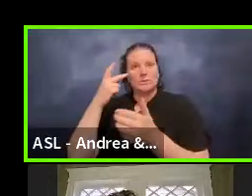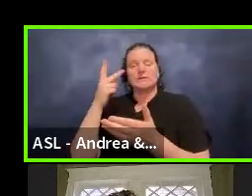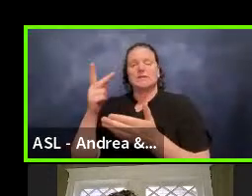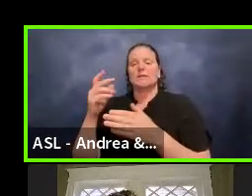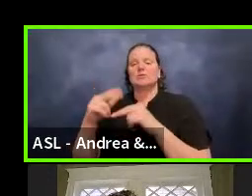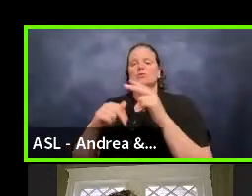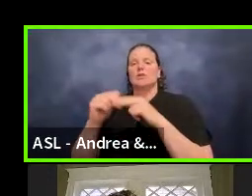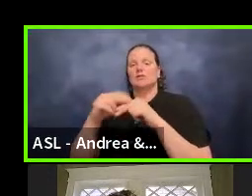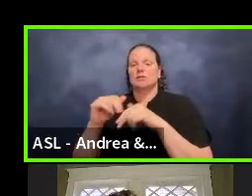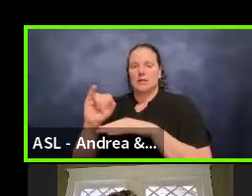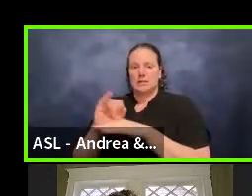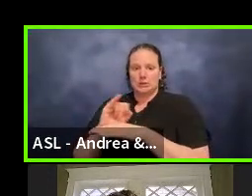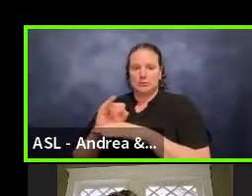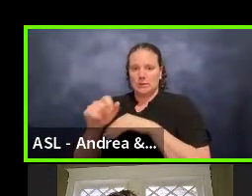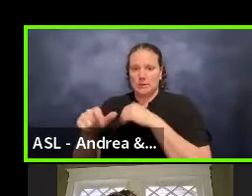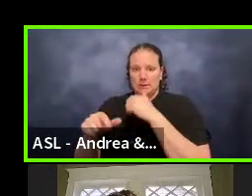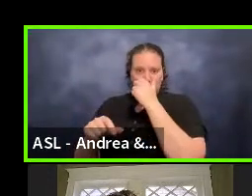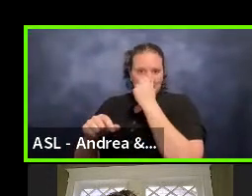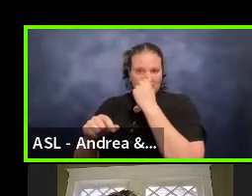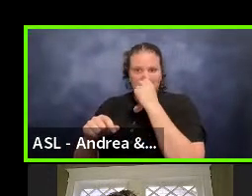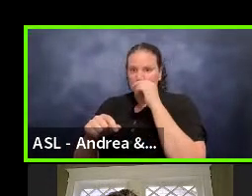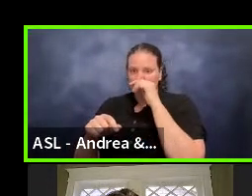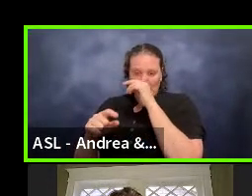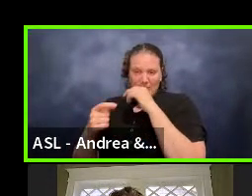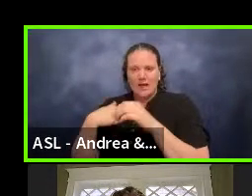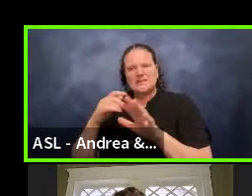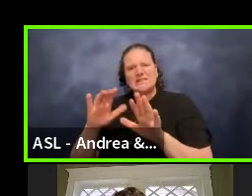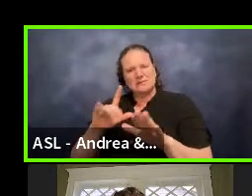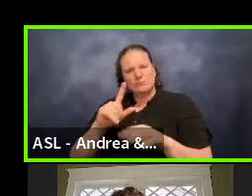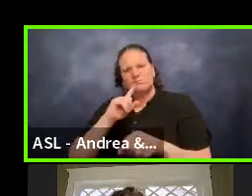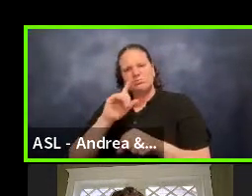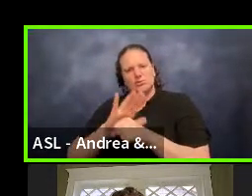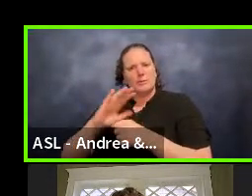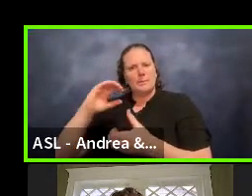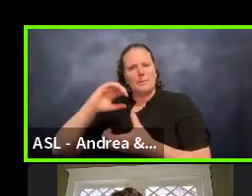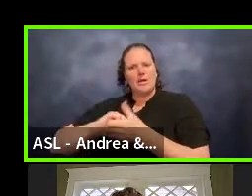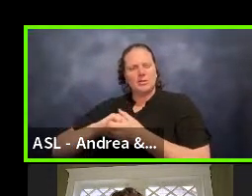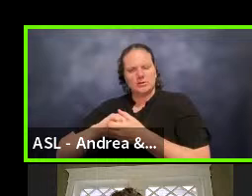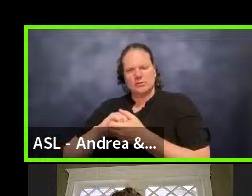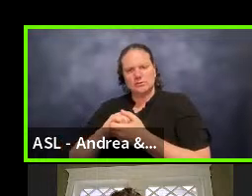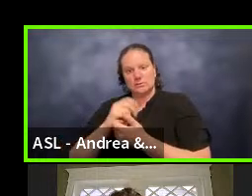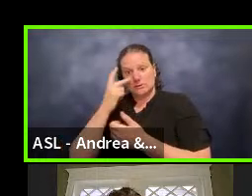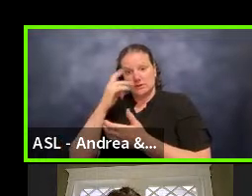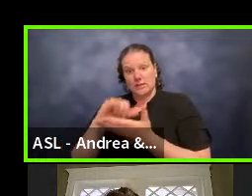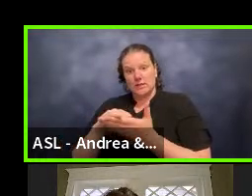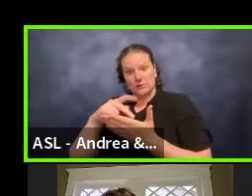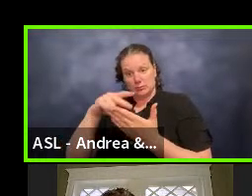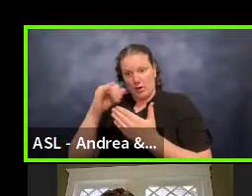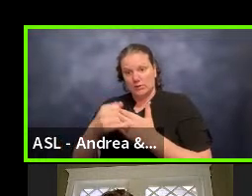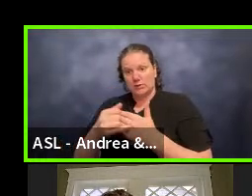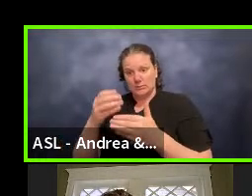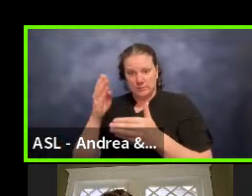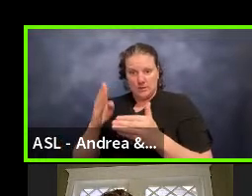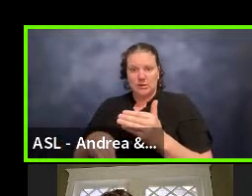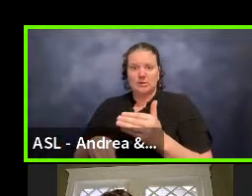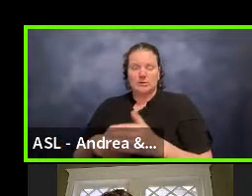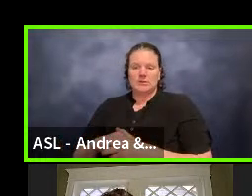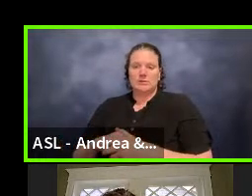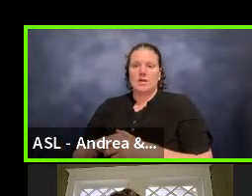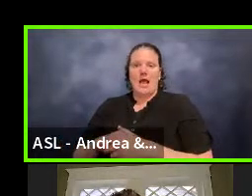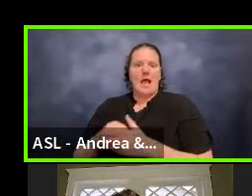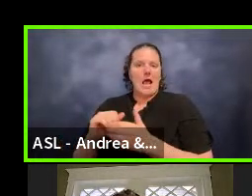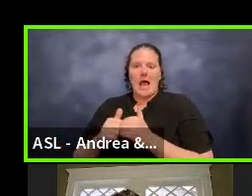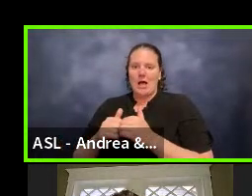industry, and they have assured us that they are partners in this to see this project get built out how it